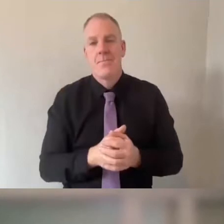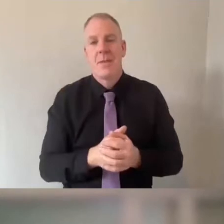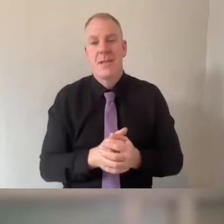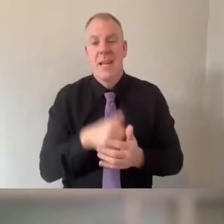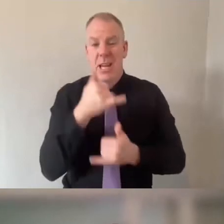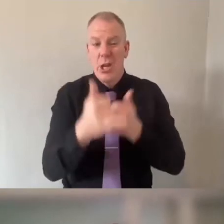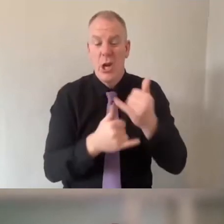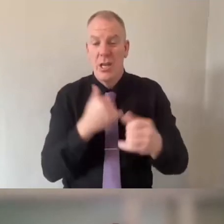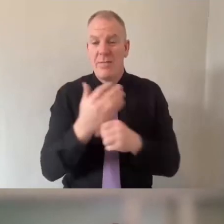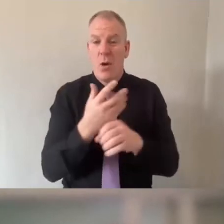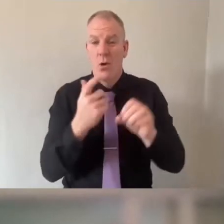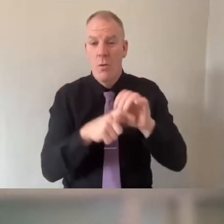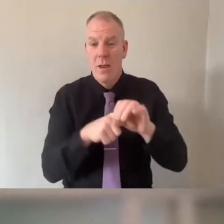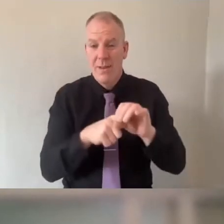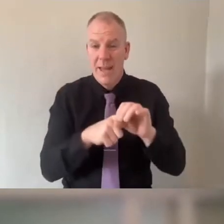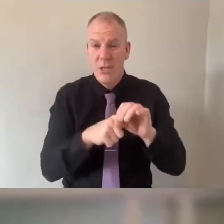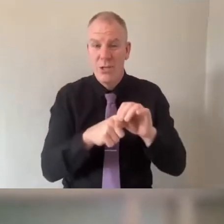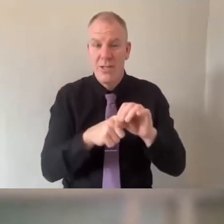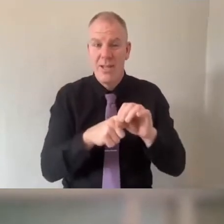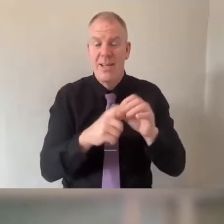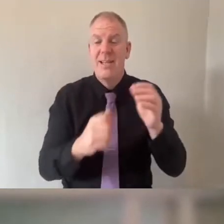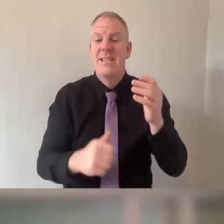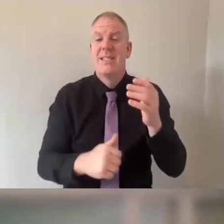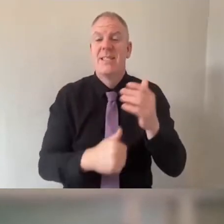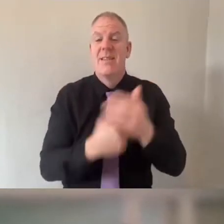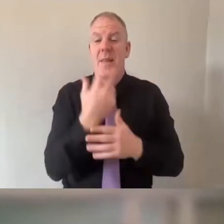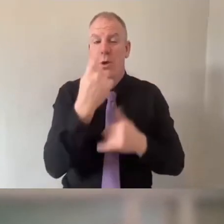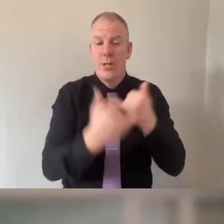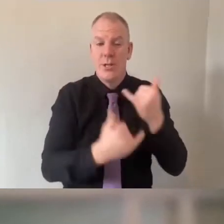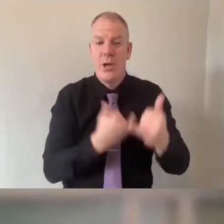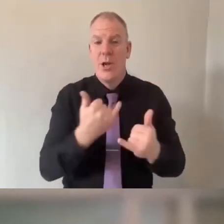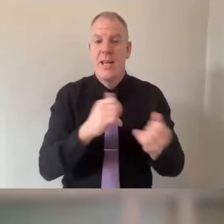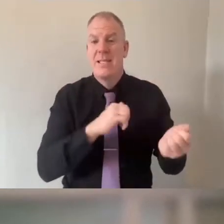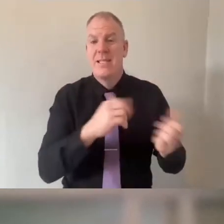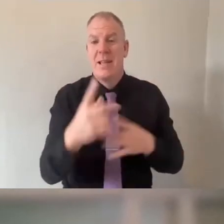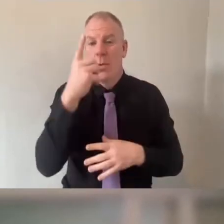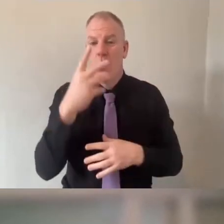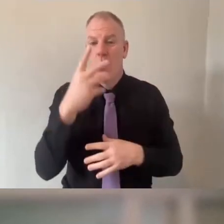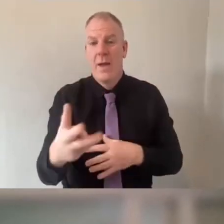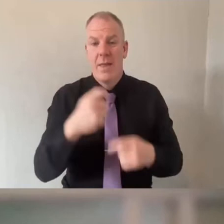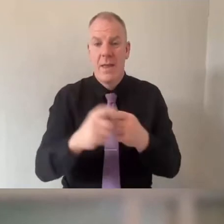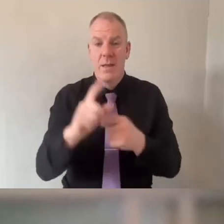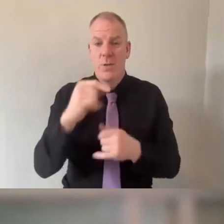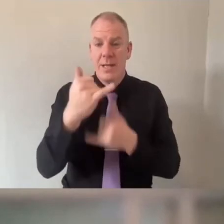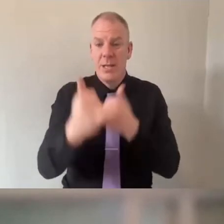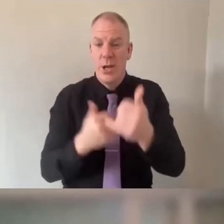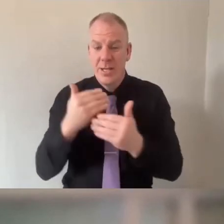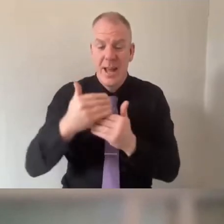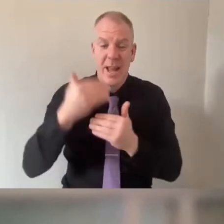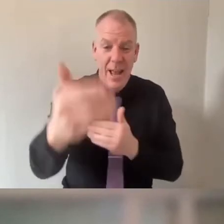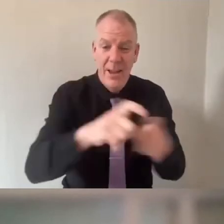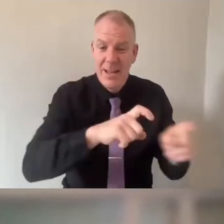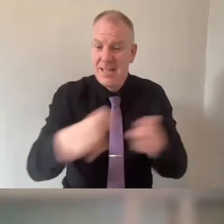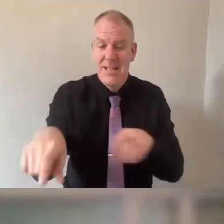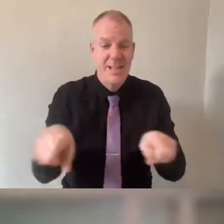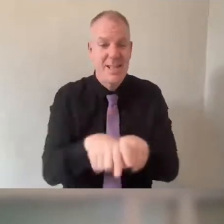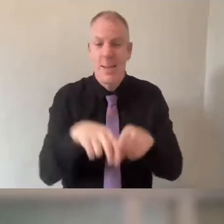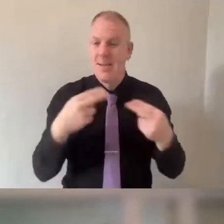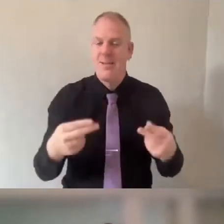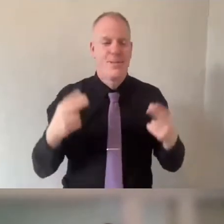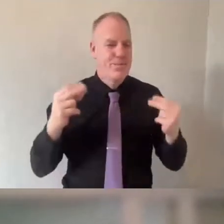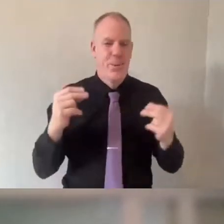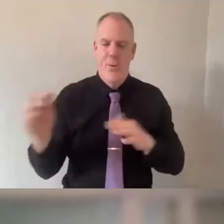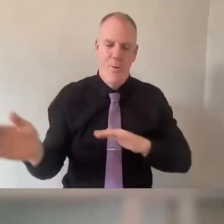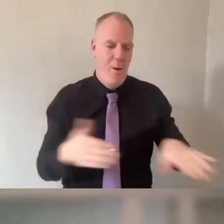1 year, deliver them in one way, and they're still going to be acceptable in 10 or 20 years, have long gone. And I think it's now